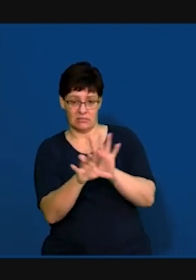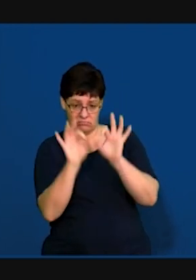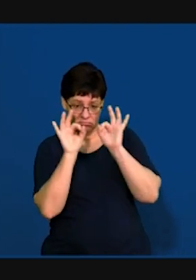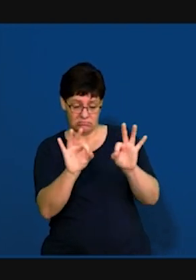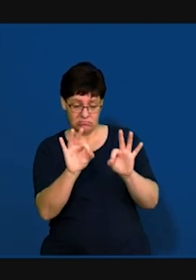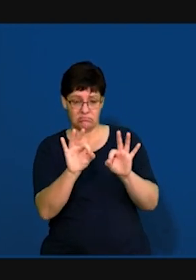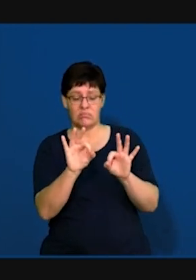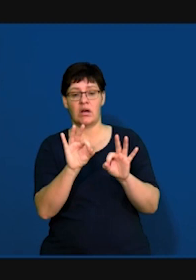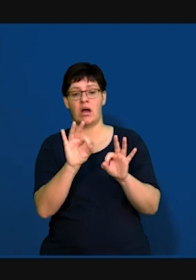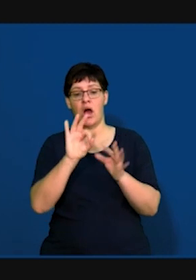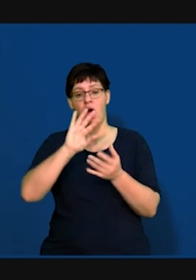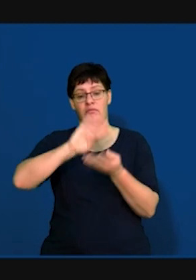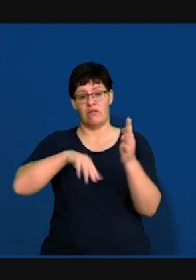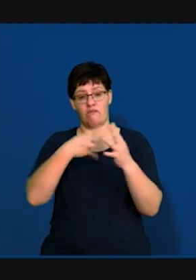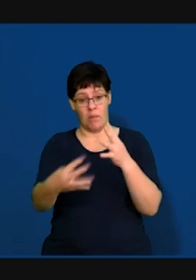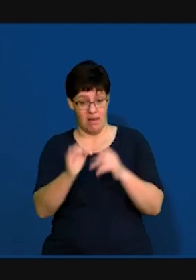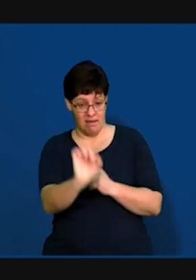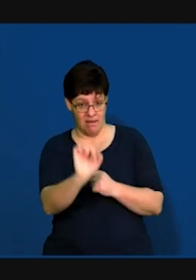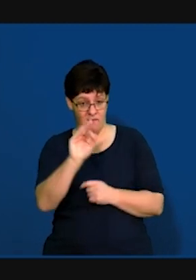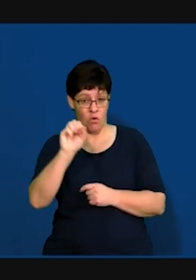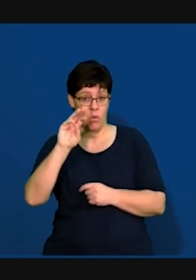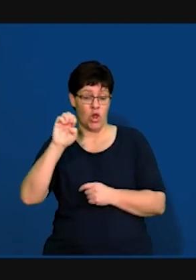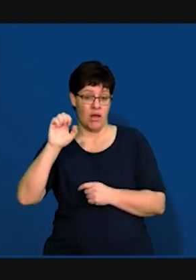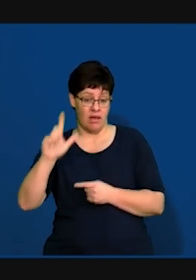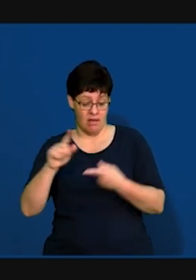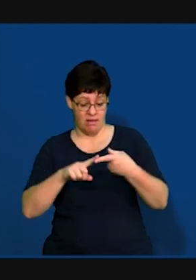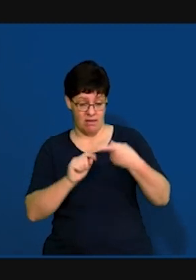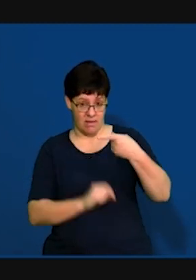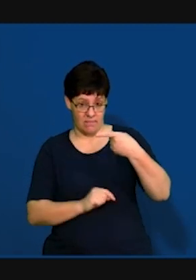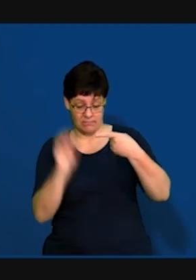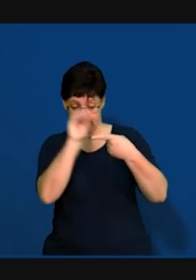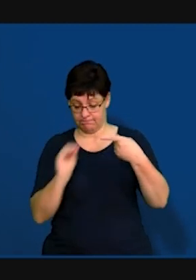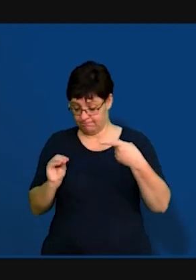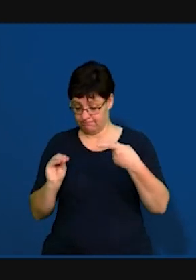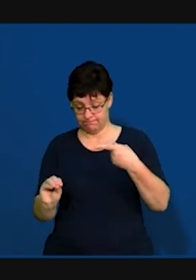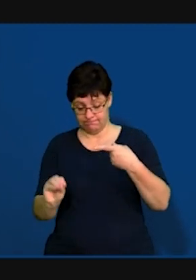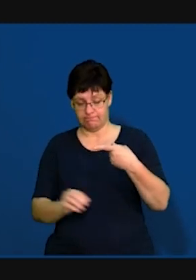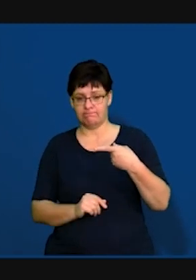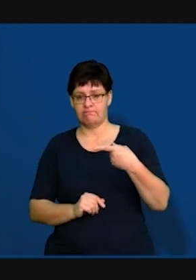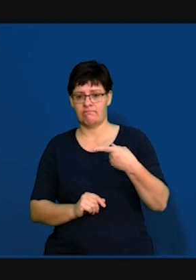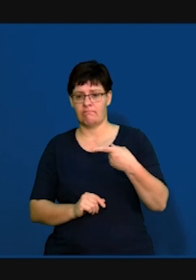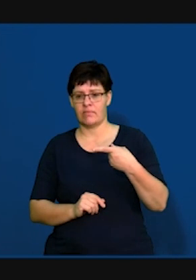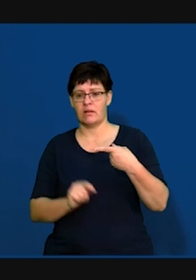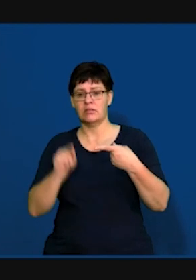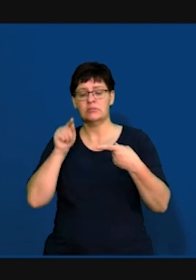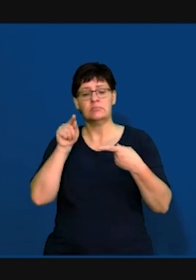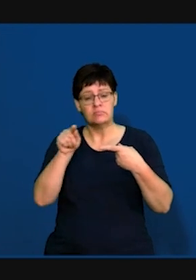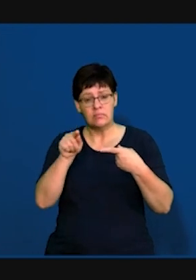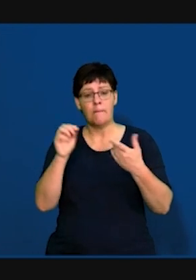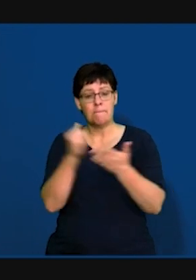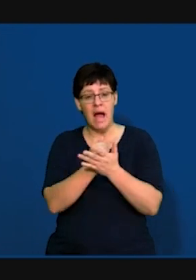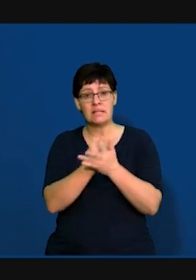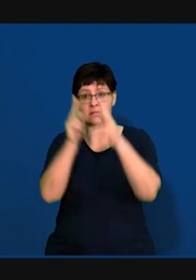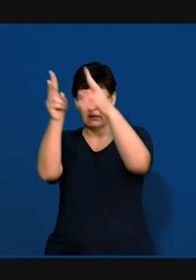formula, right? Identify the correct formula, right? So this formula needs to be